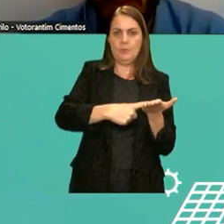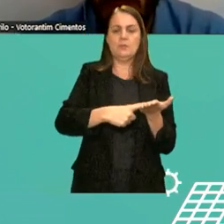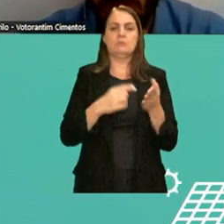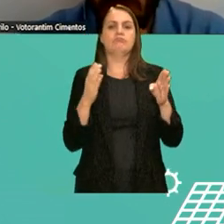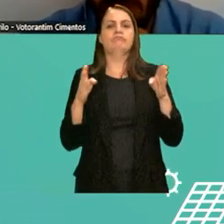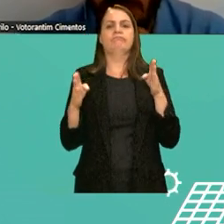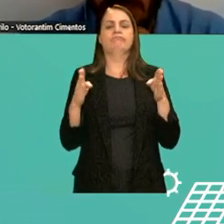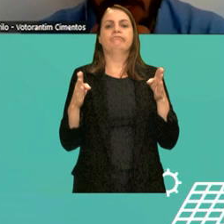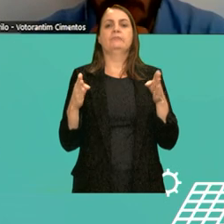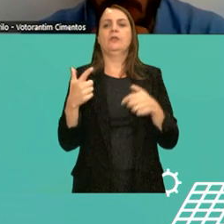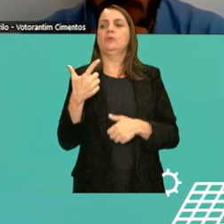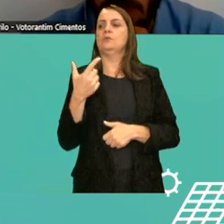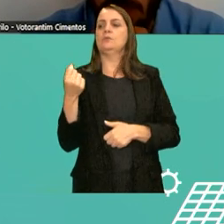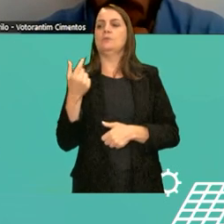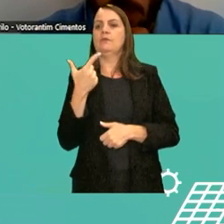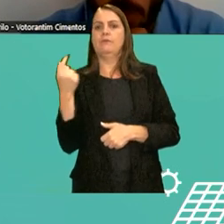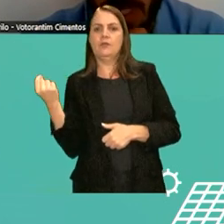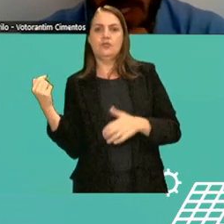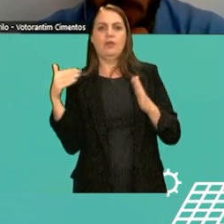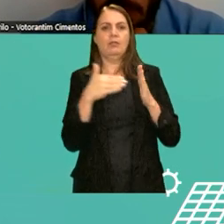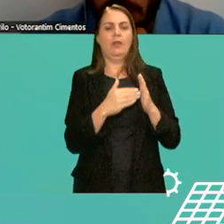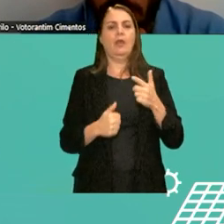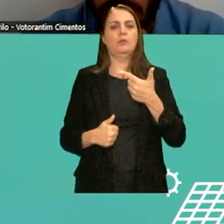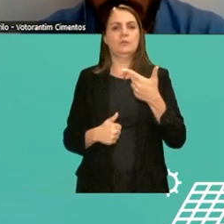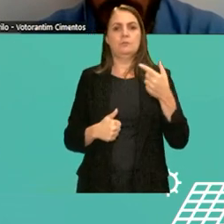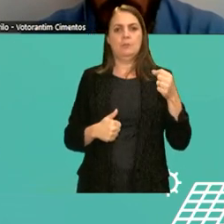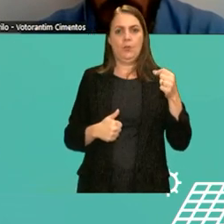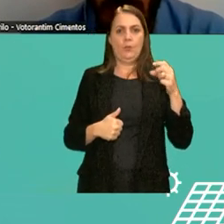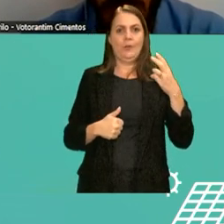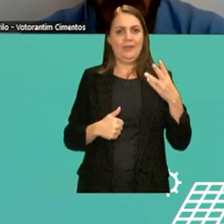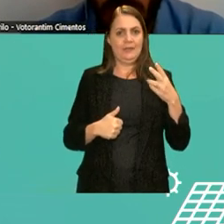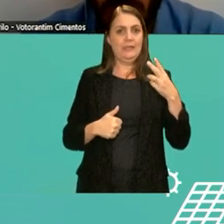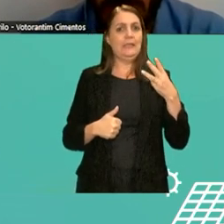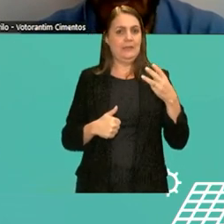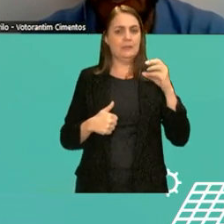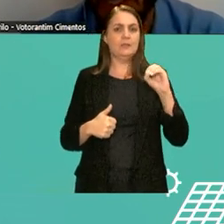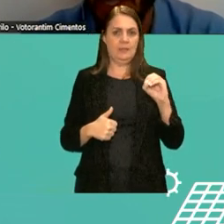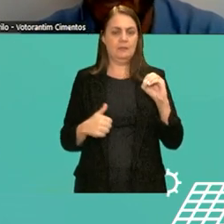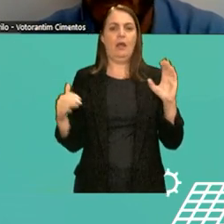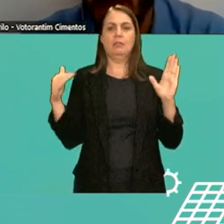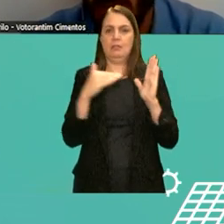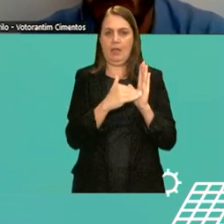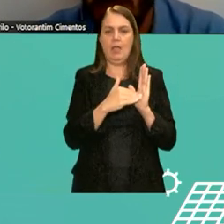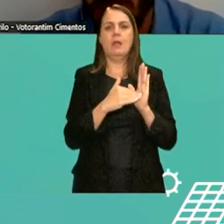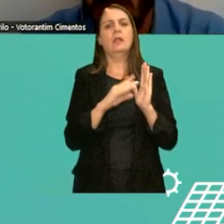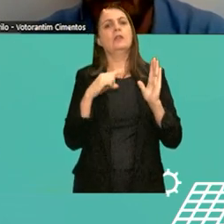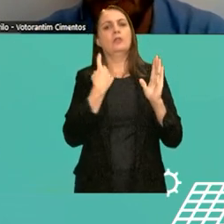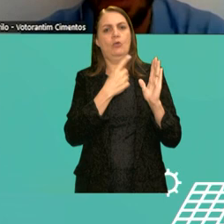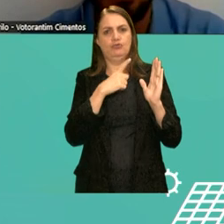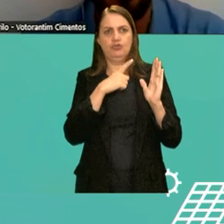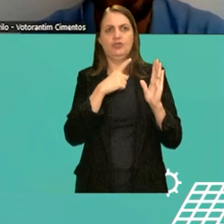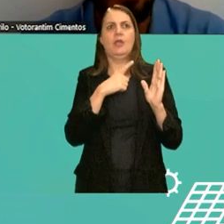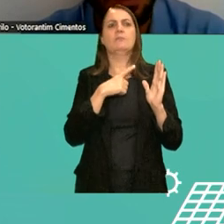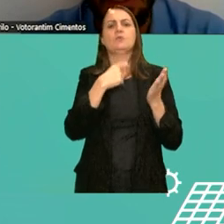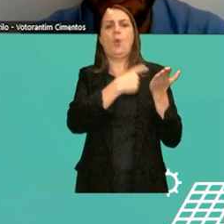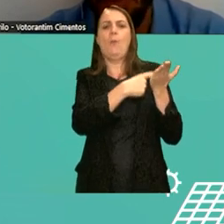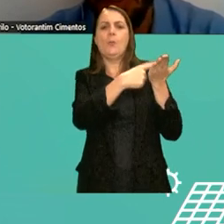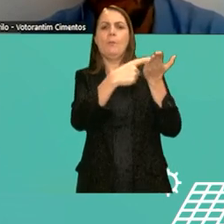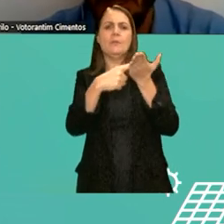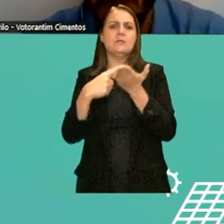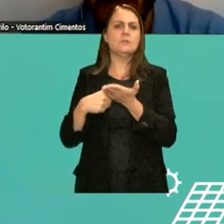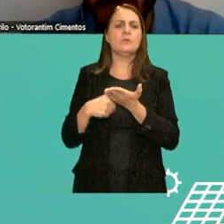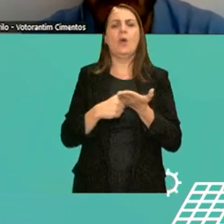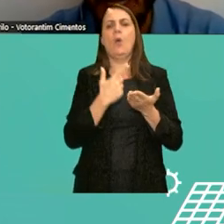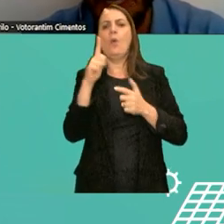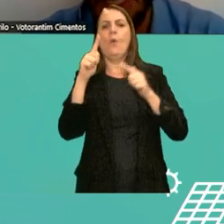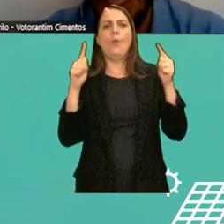2030 agenda. Besides zero carbon emissions, reduction of emissions. And we have these